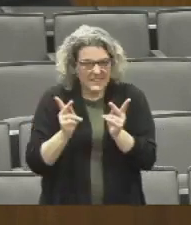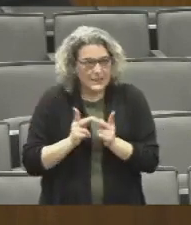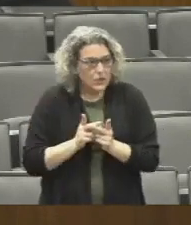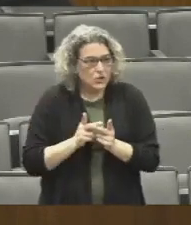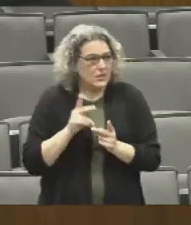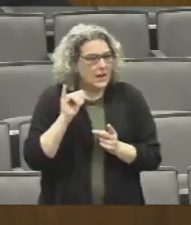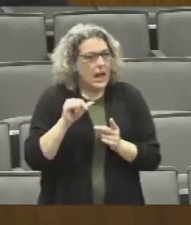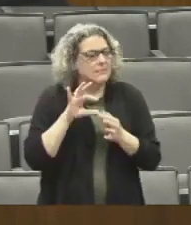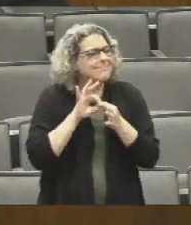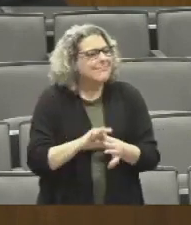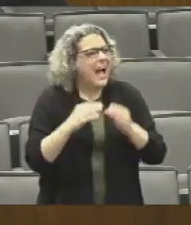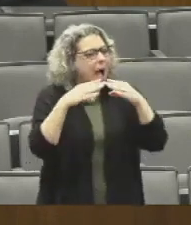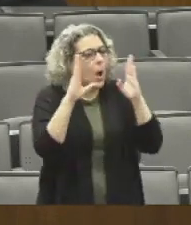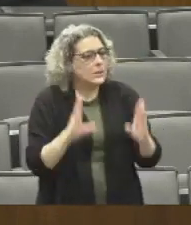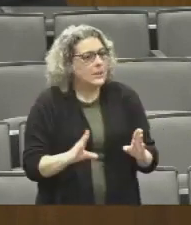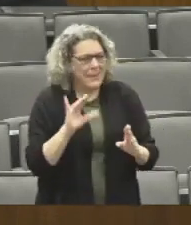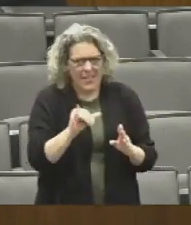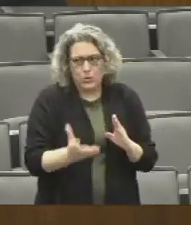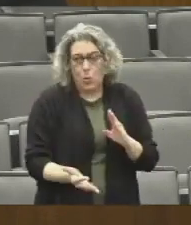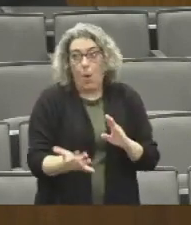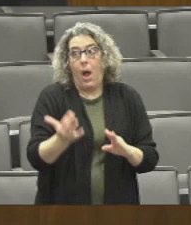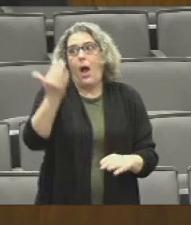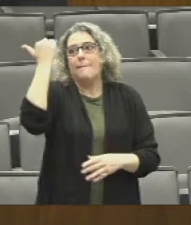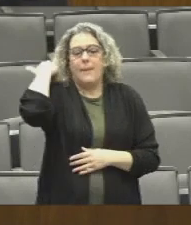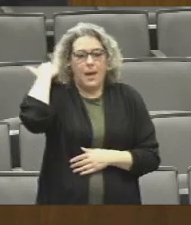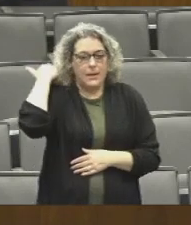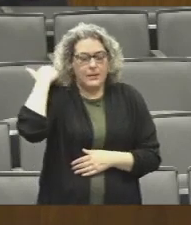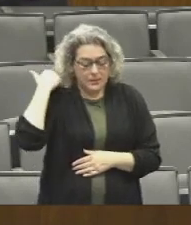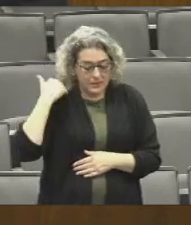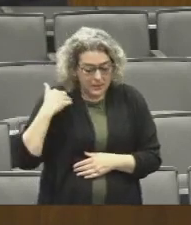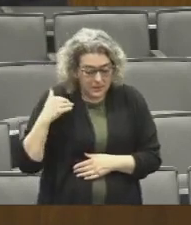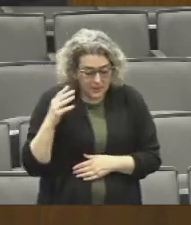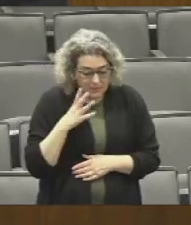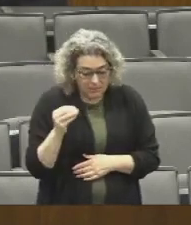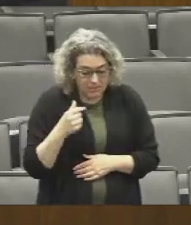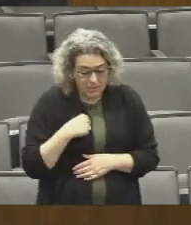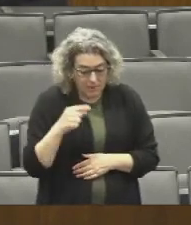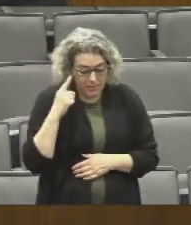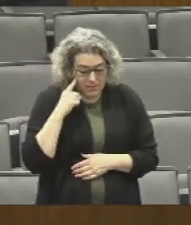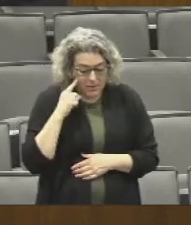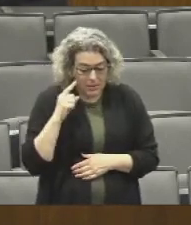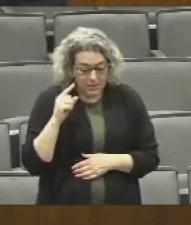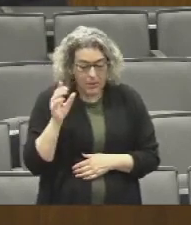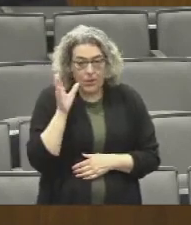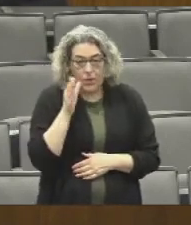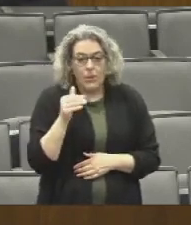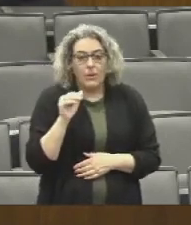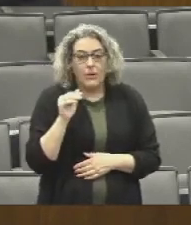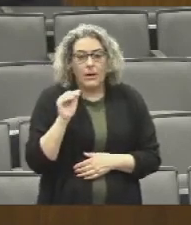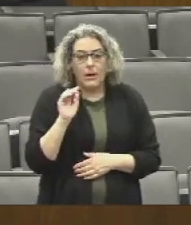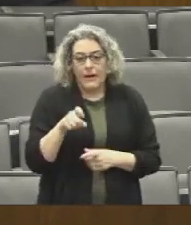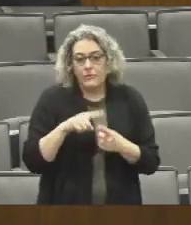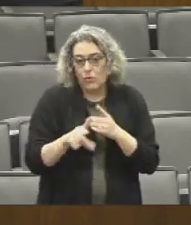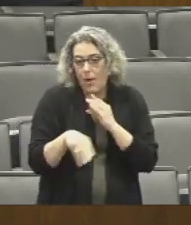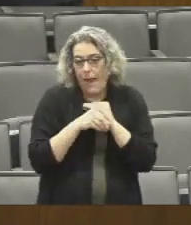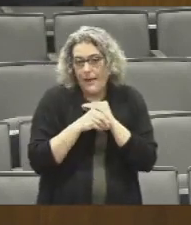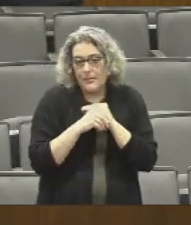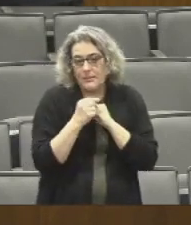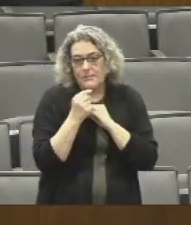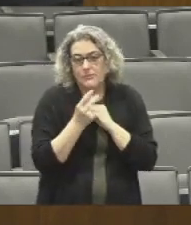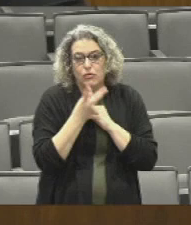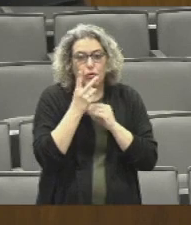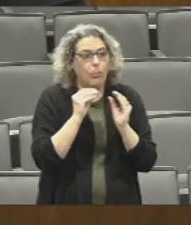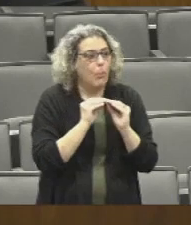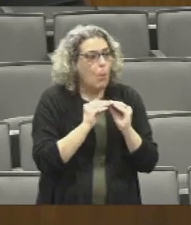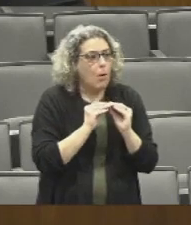back, but in conversation, there's probably two more that we'd like to propose to the board to add, and I'm gonna